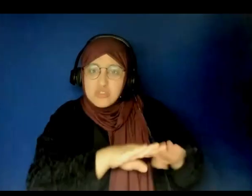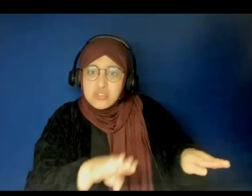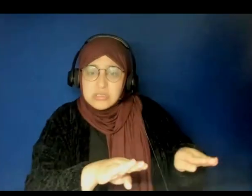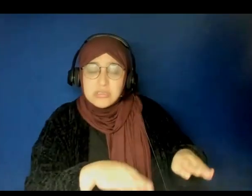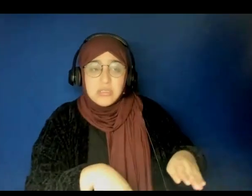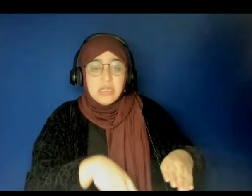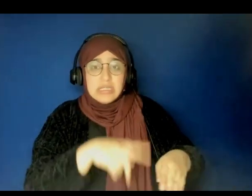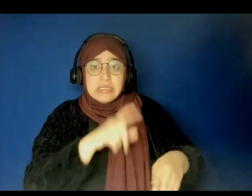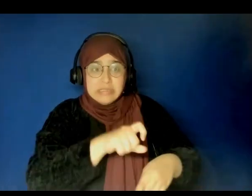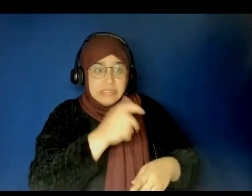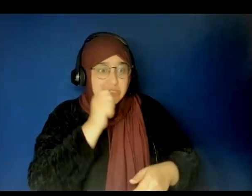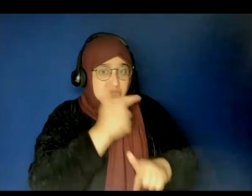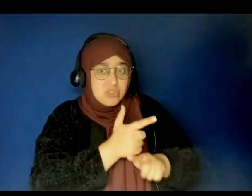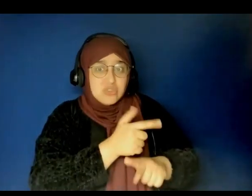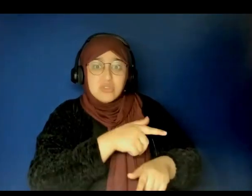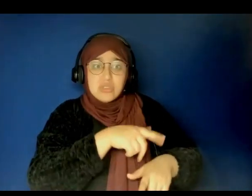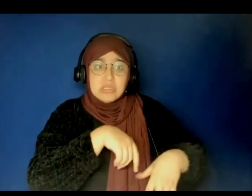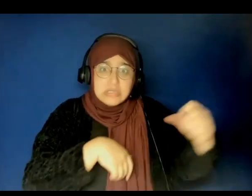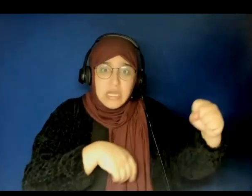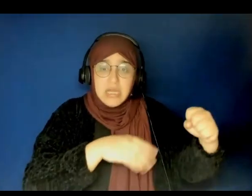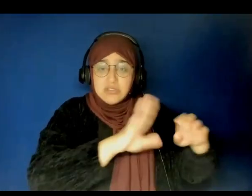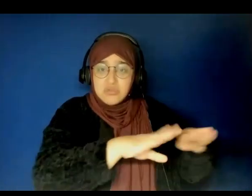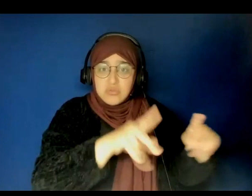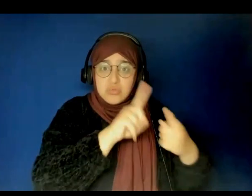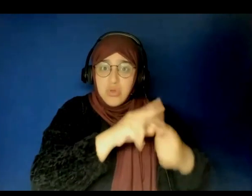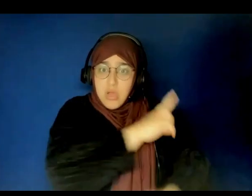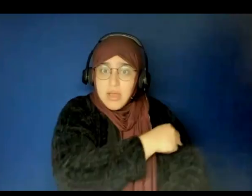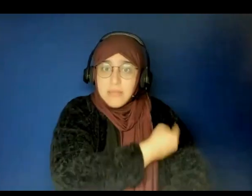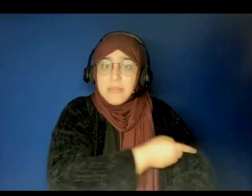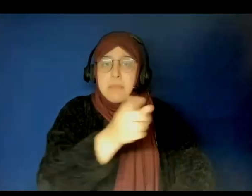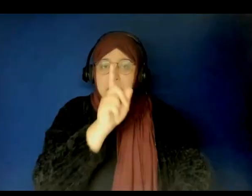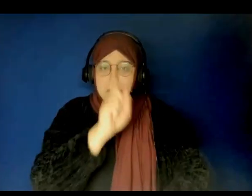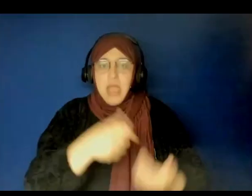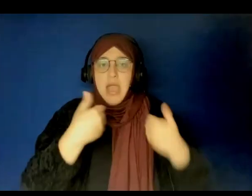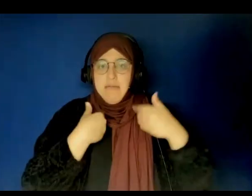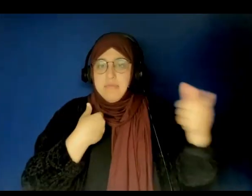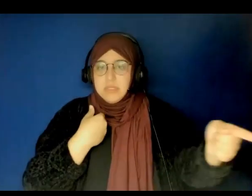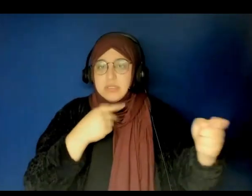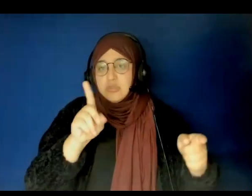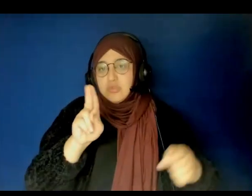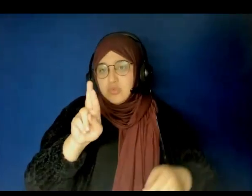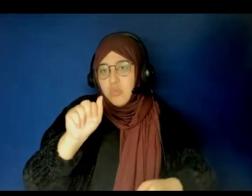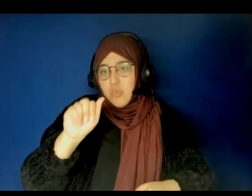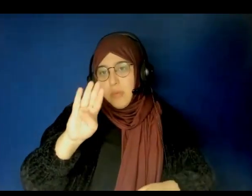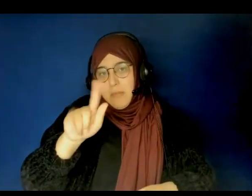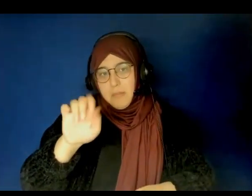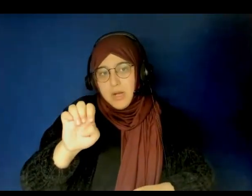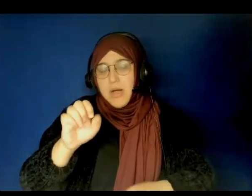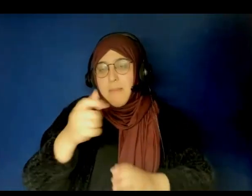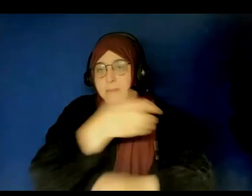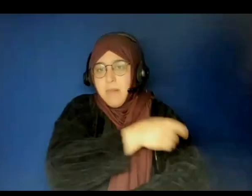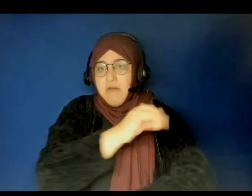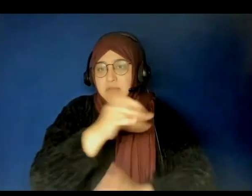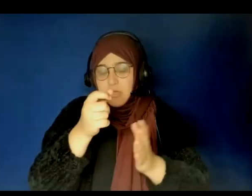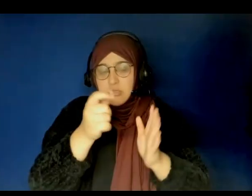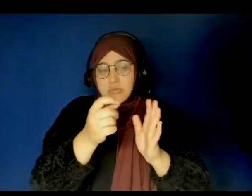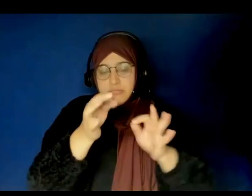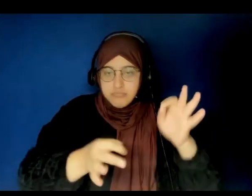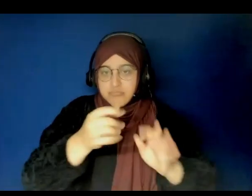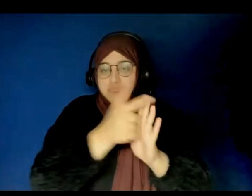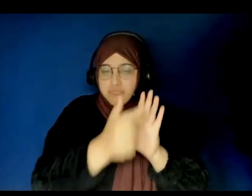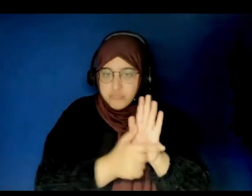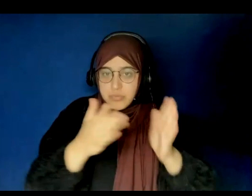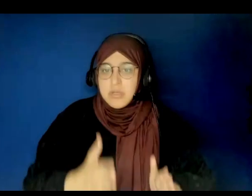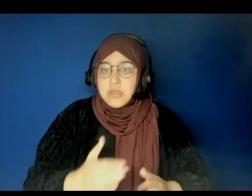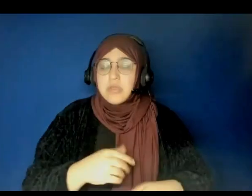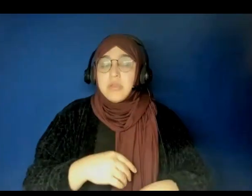write a durable power of attorney, which gives her the ability to act in the best interest of your children's health until